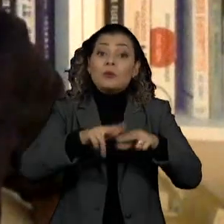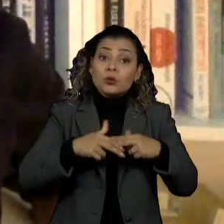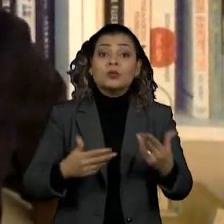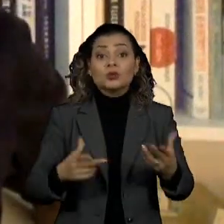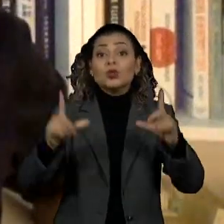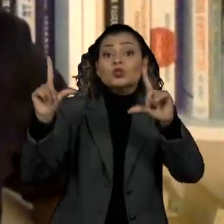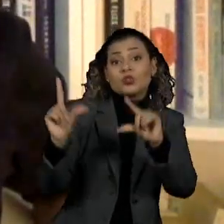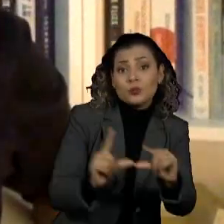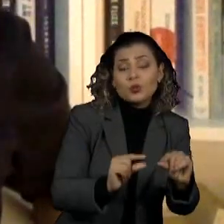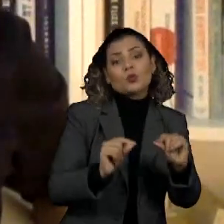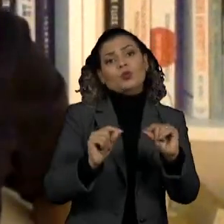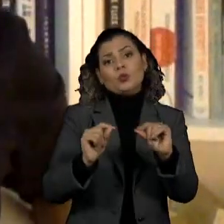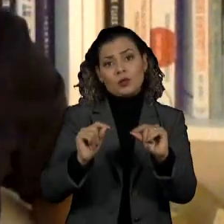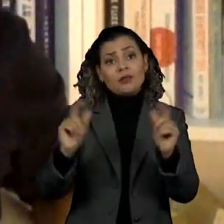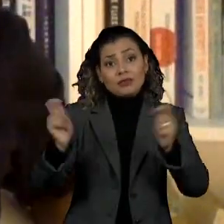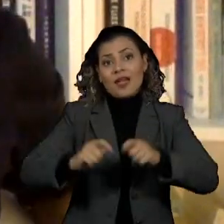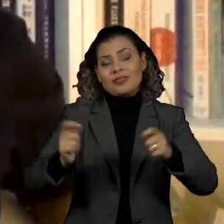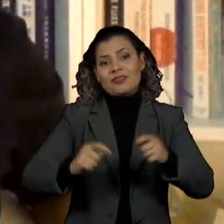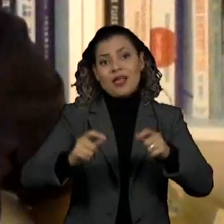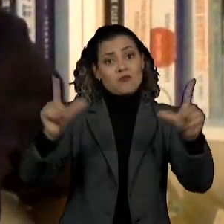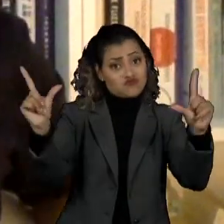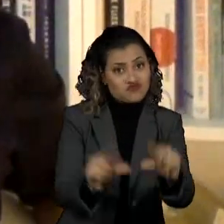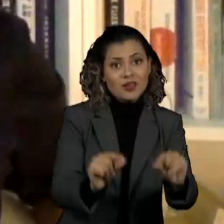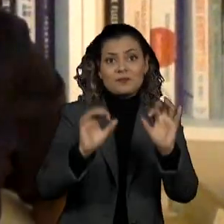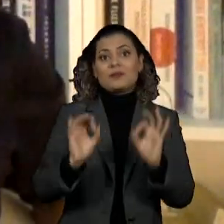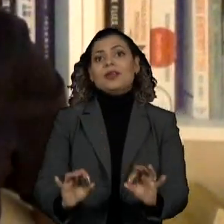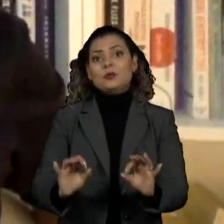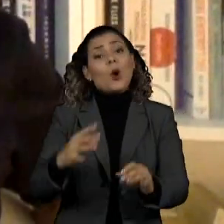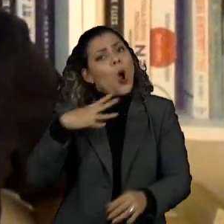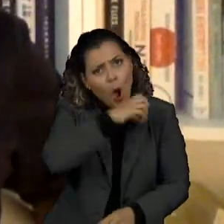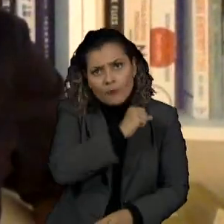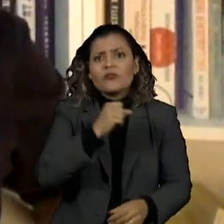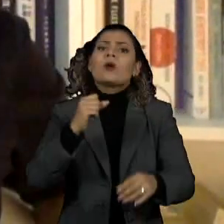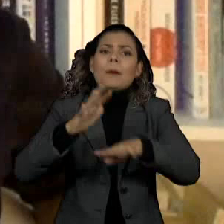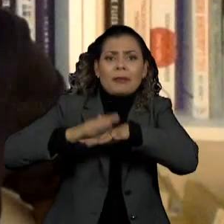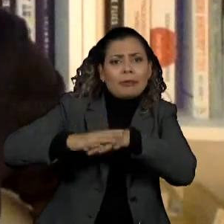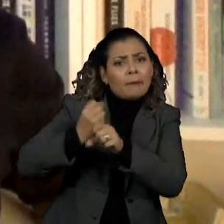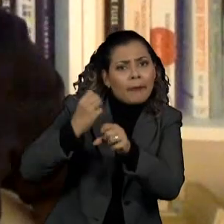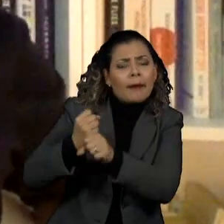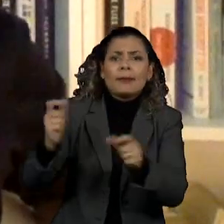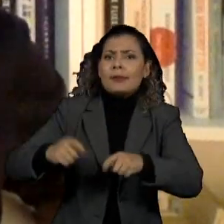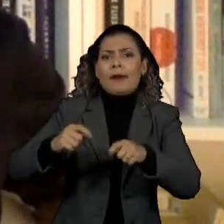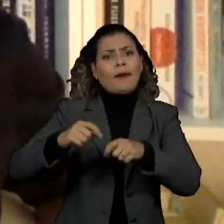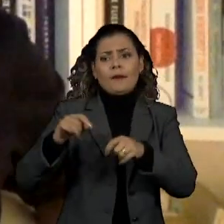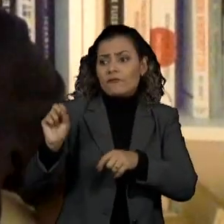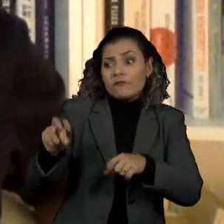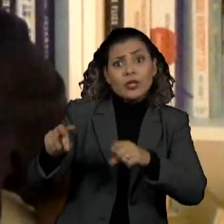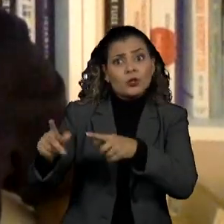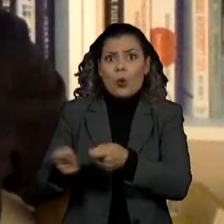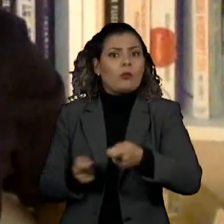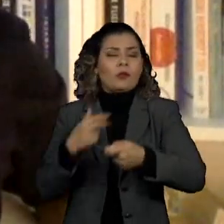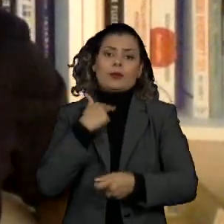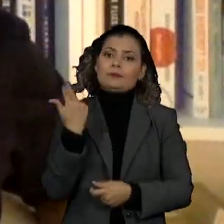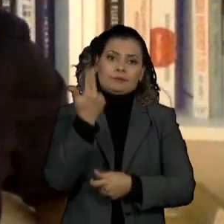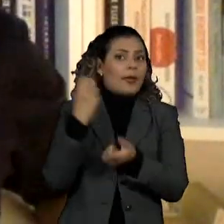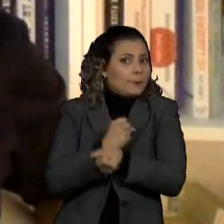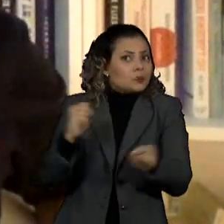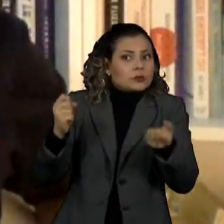exponential decay. That is a mathematical logic of all viruses, and there is no way around it.